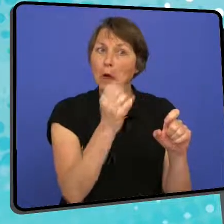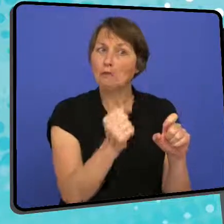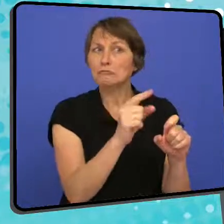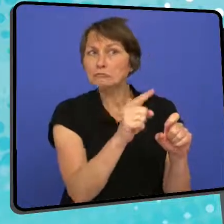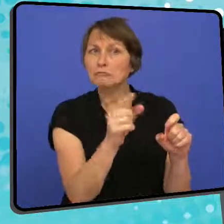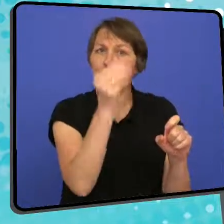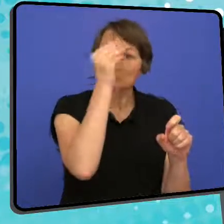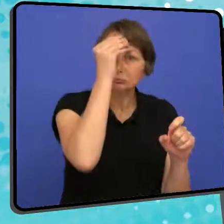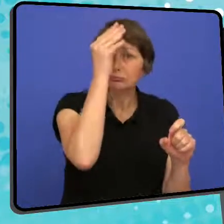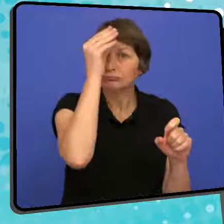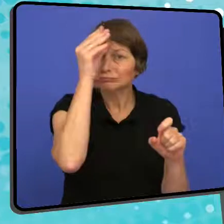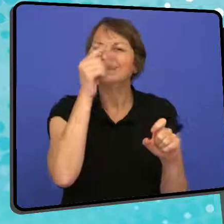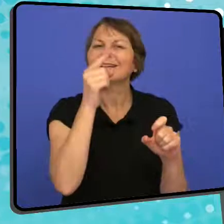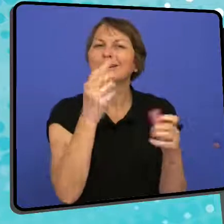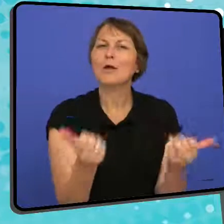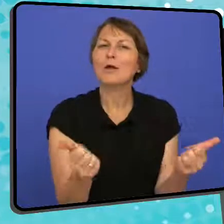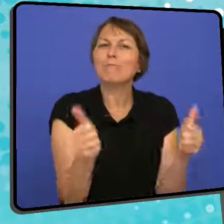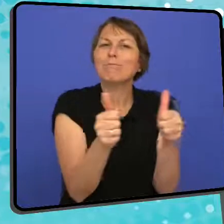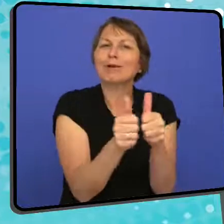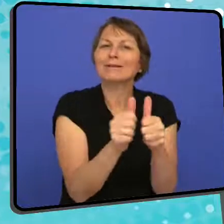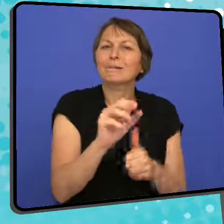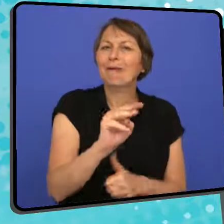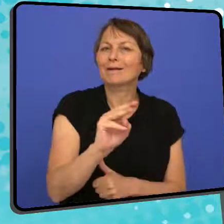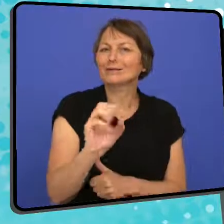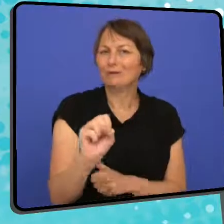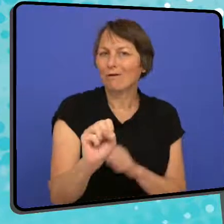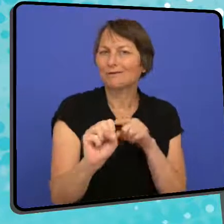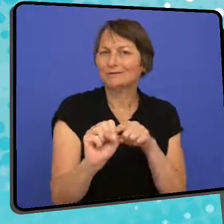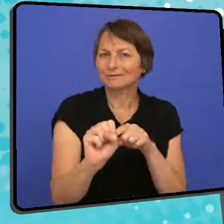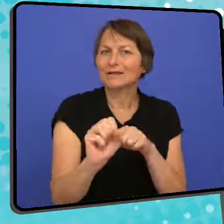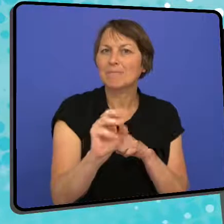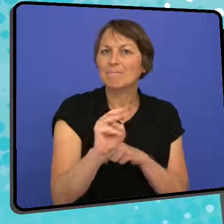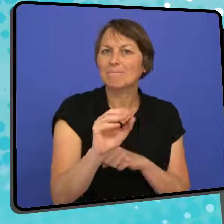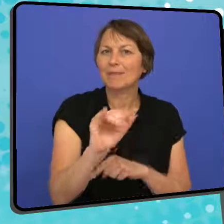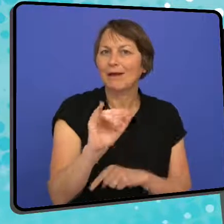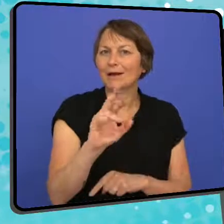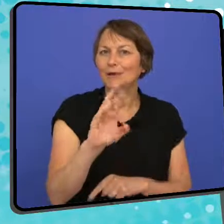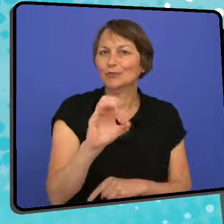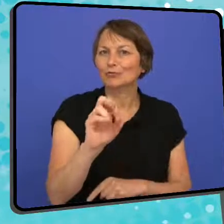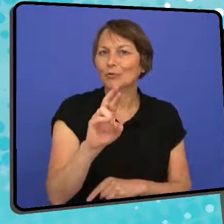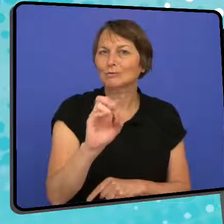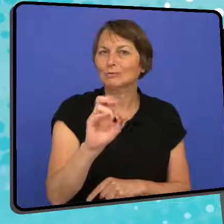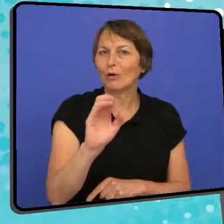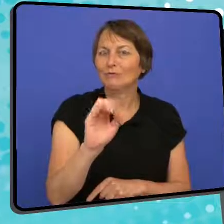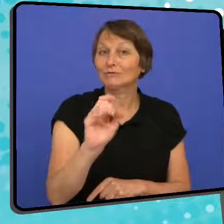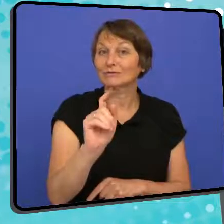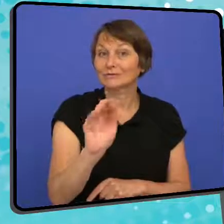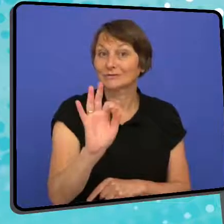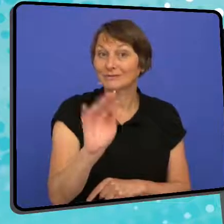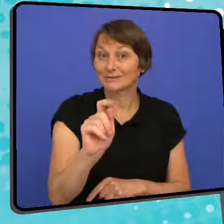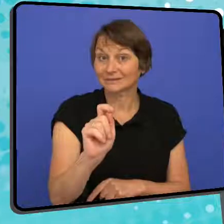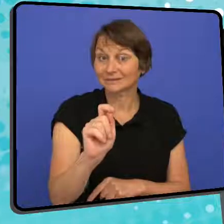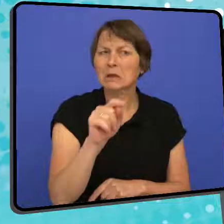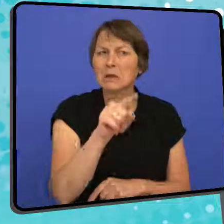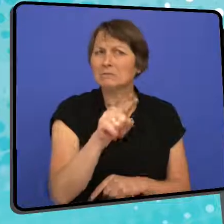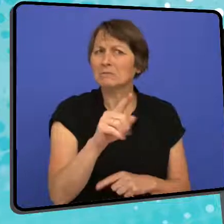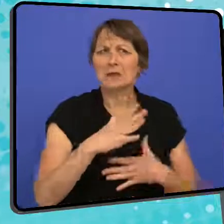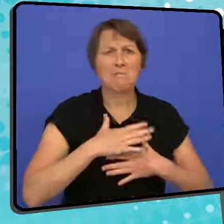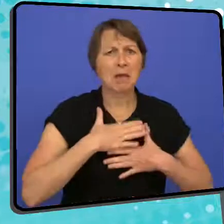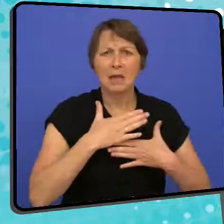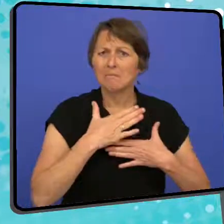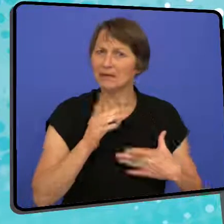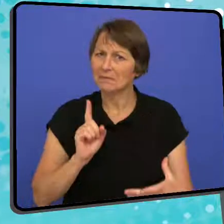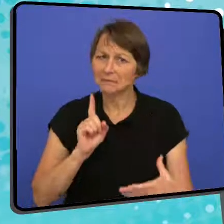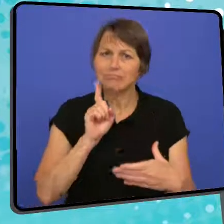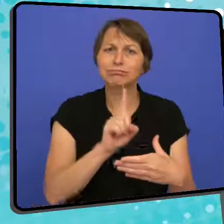with Microsoft, and Microsoft makes it very easy to do so. And they were willing also to invest in me and to allowing me to